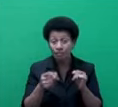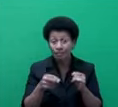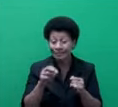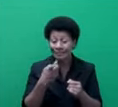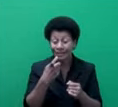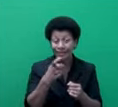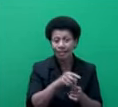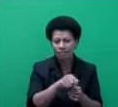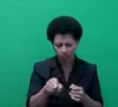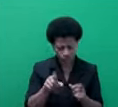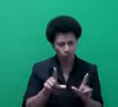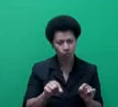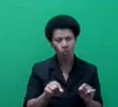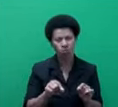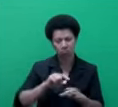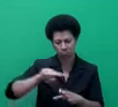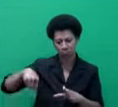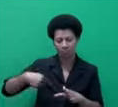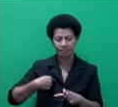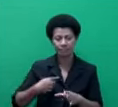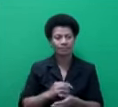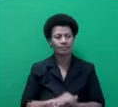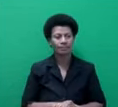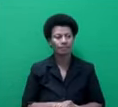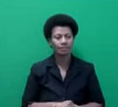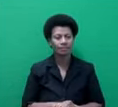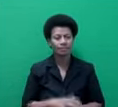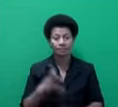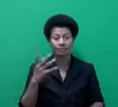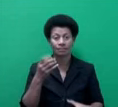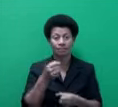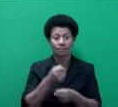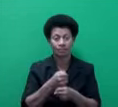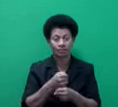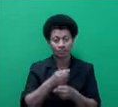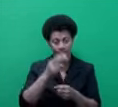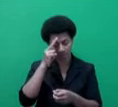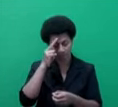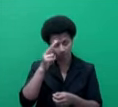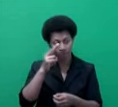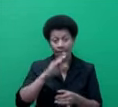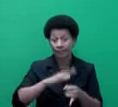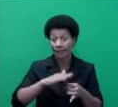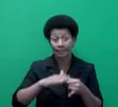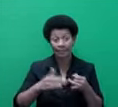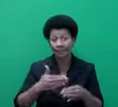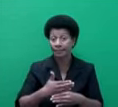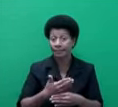Now, just in conclusion, sir, at the end of the day,